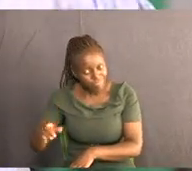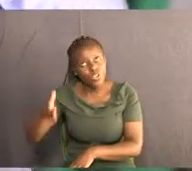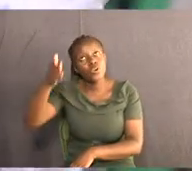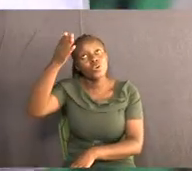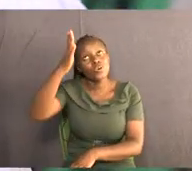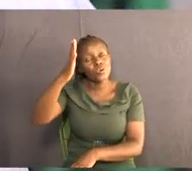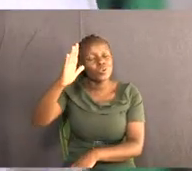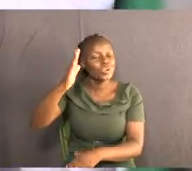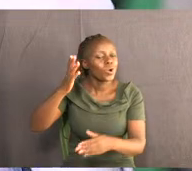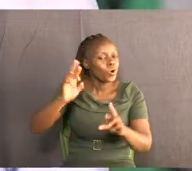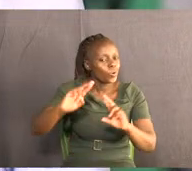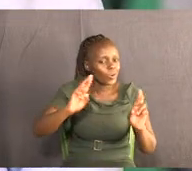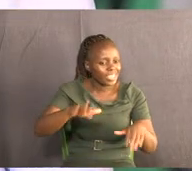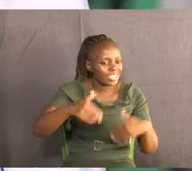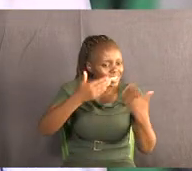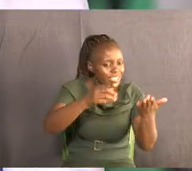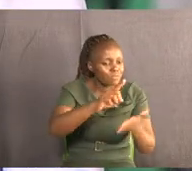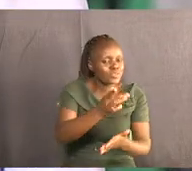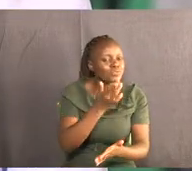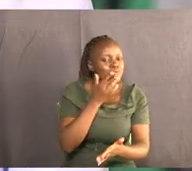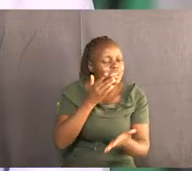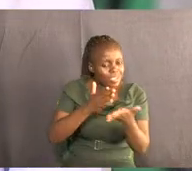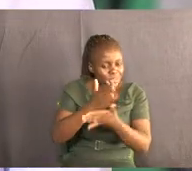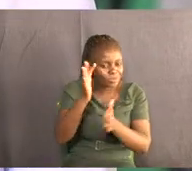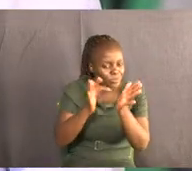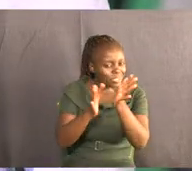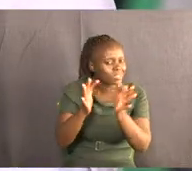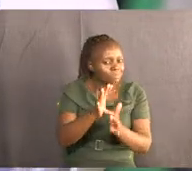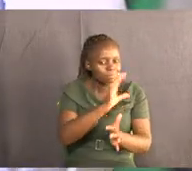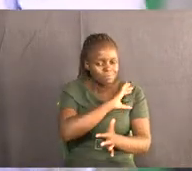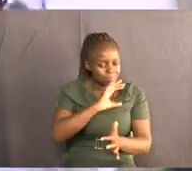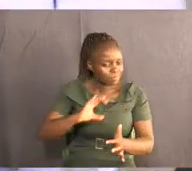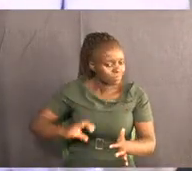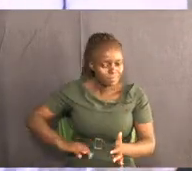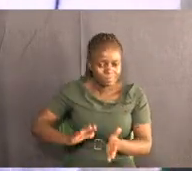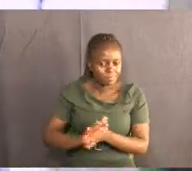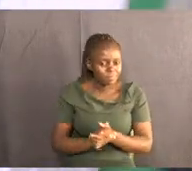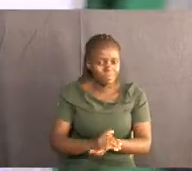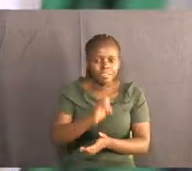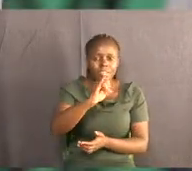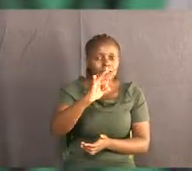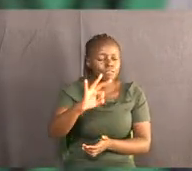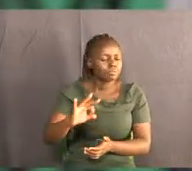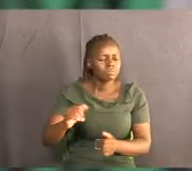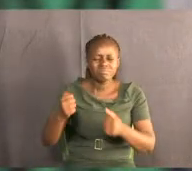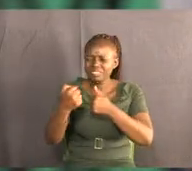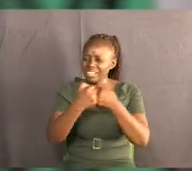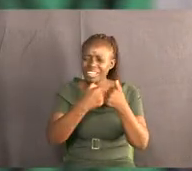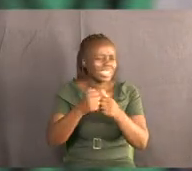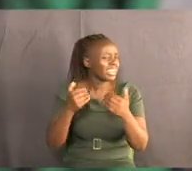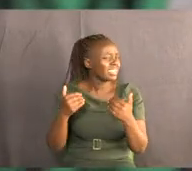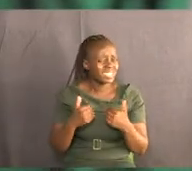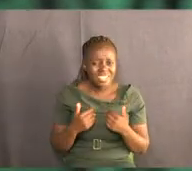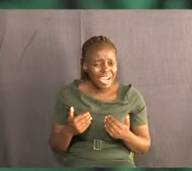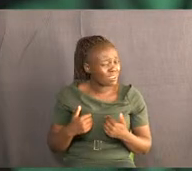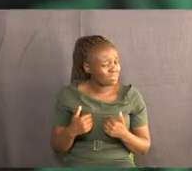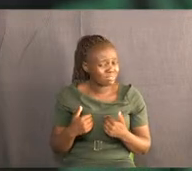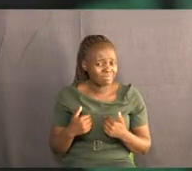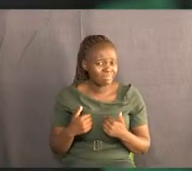you through my son, Jesus Christ. And if we are going through challenges, God again is telling you,